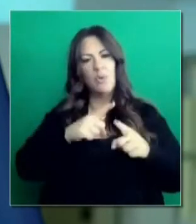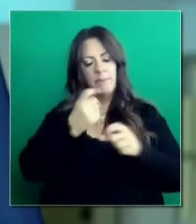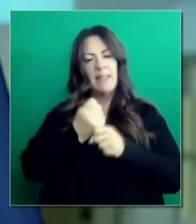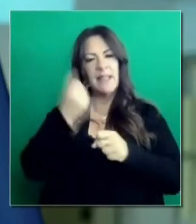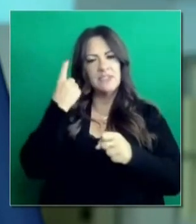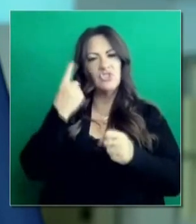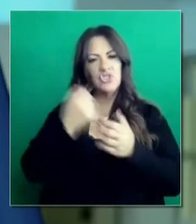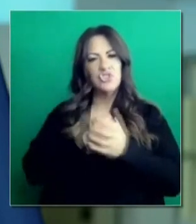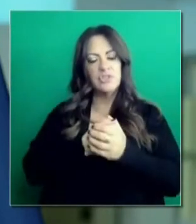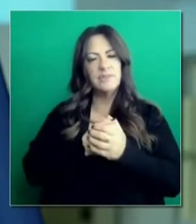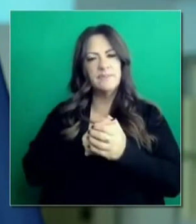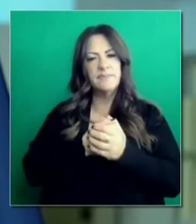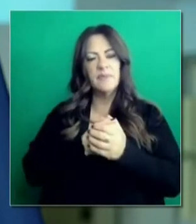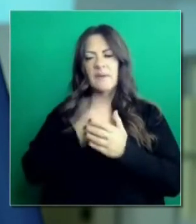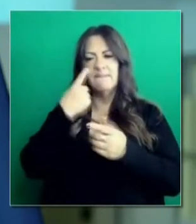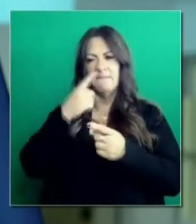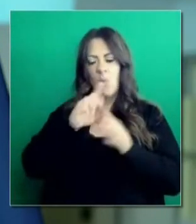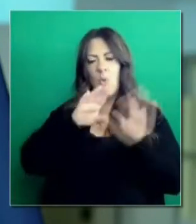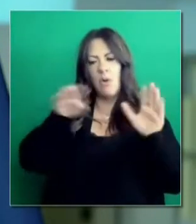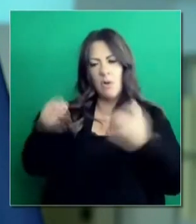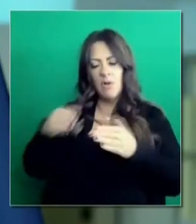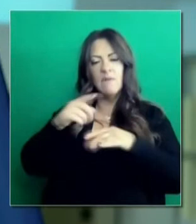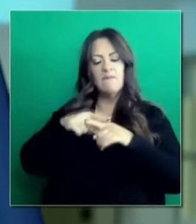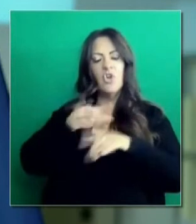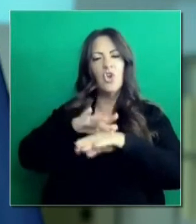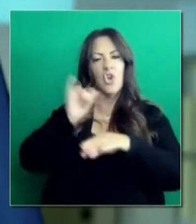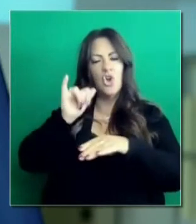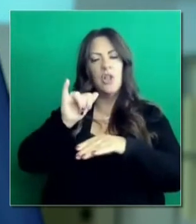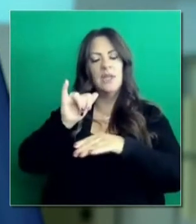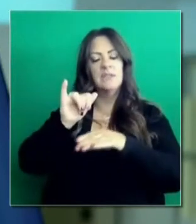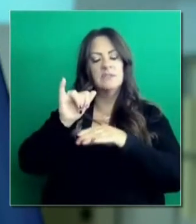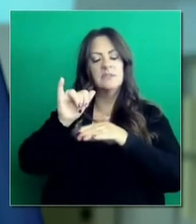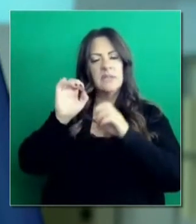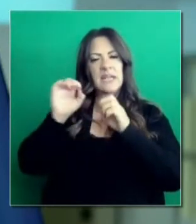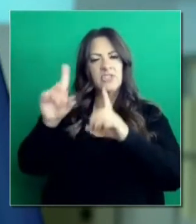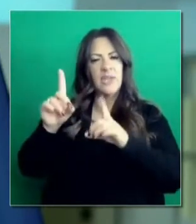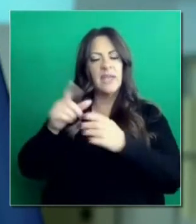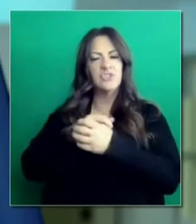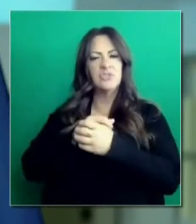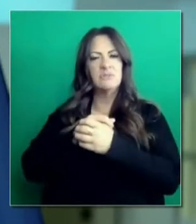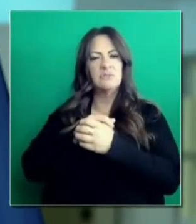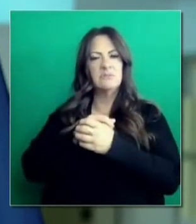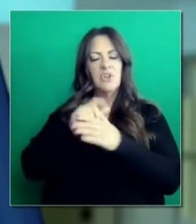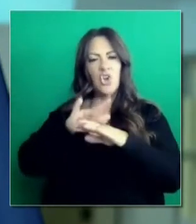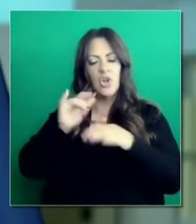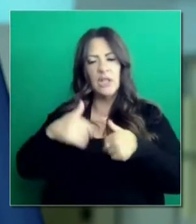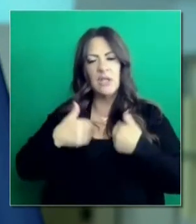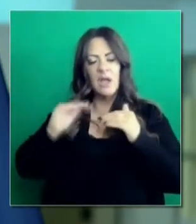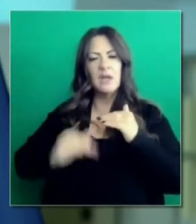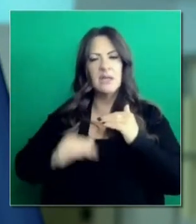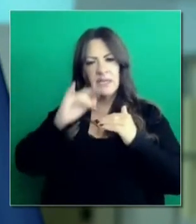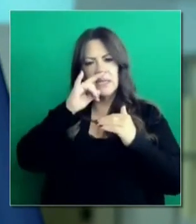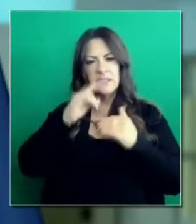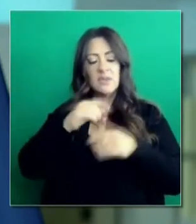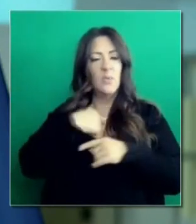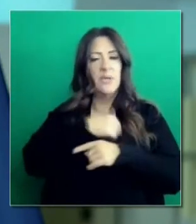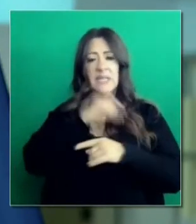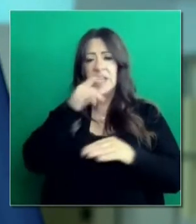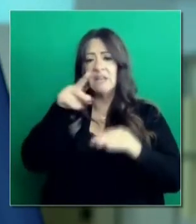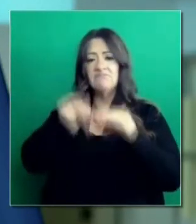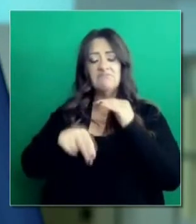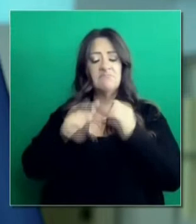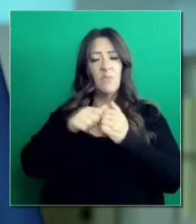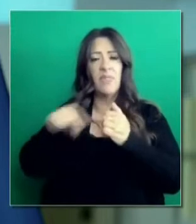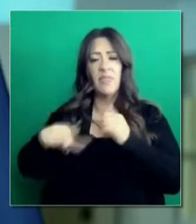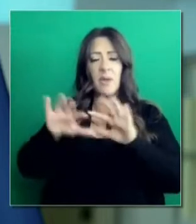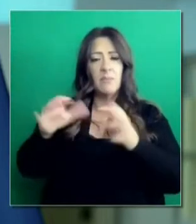of early childhood education, inured to the benefit of child care, because we didn't see big cuts in those spaces despite the budget shortfalls last year,